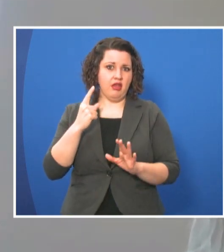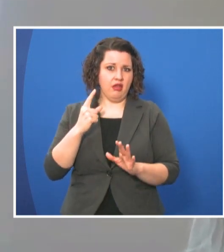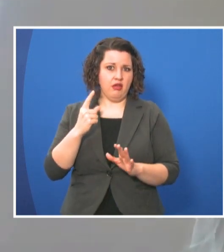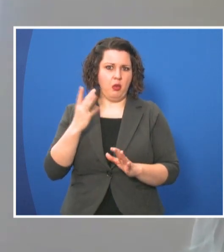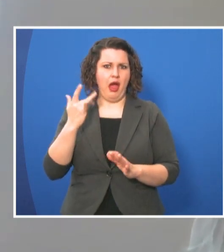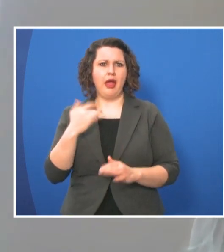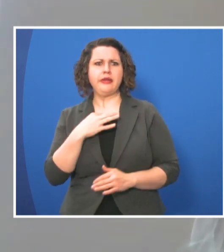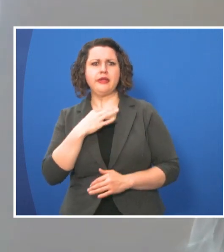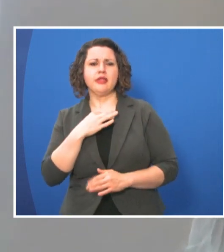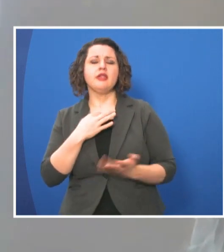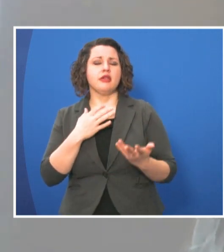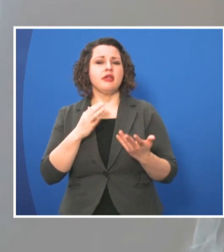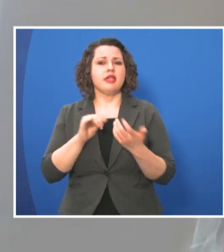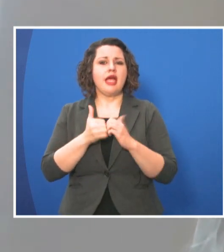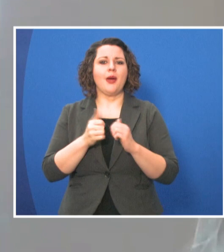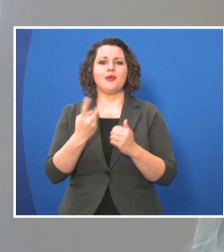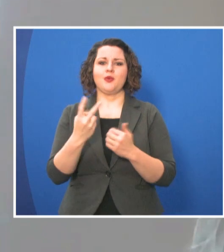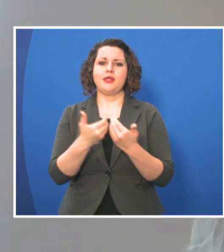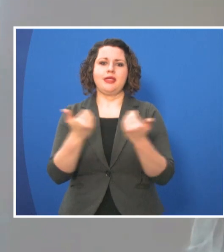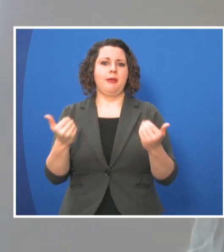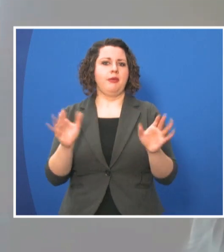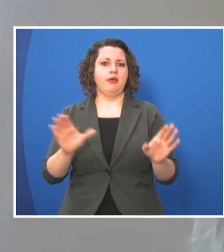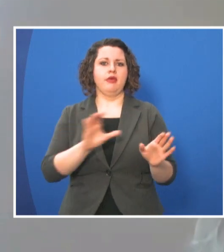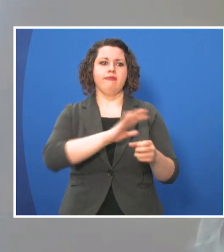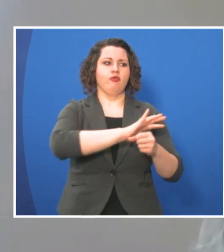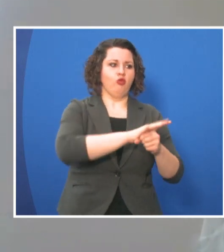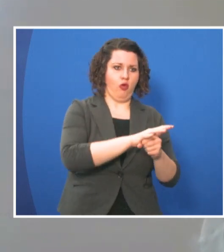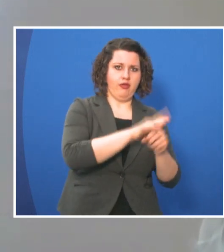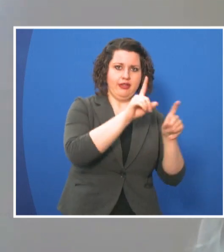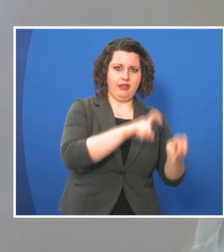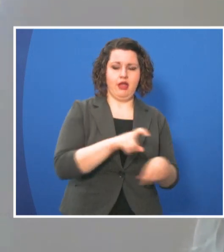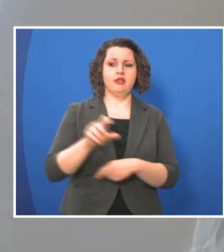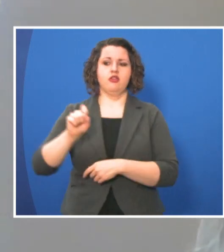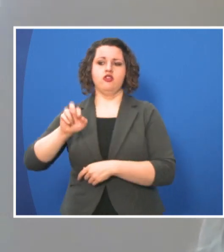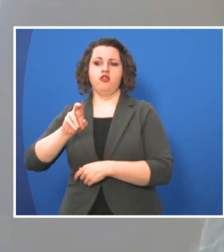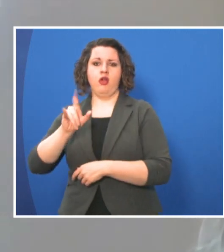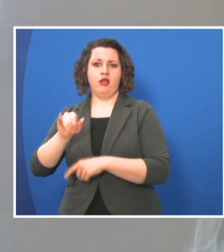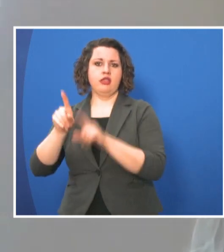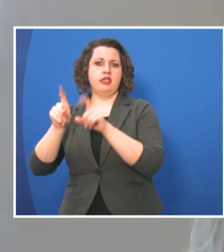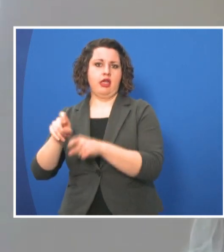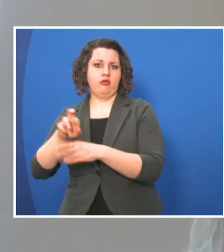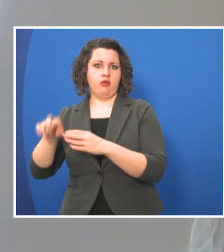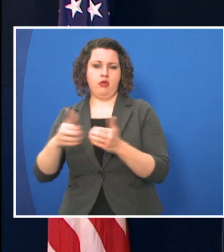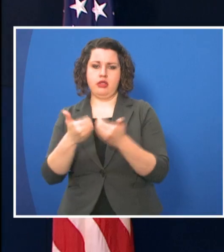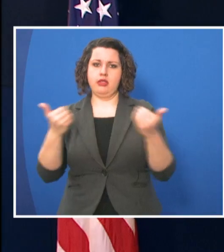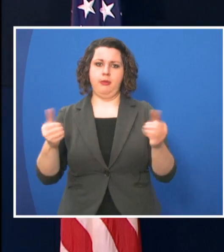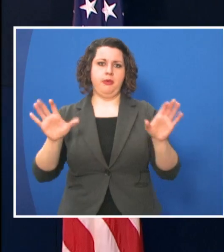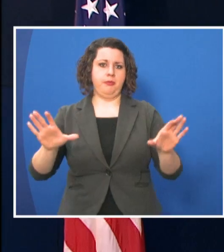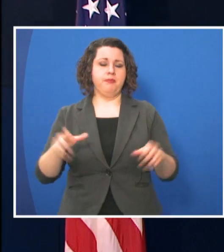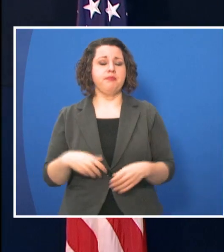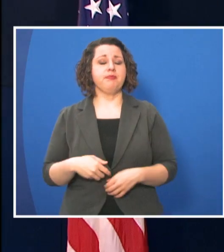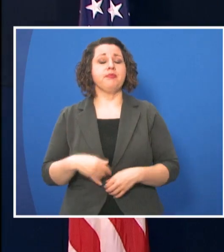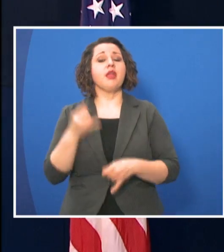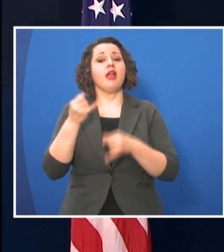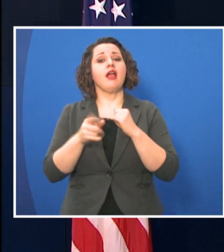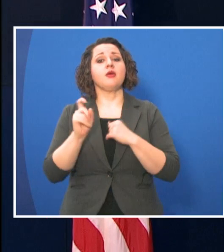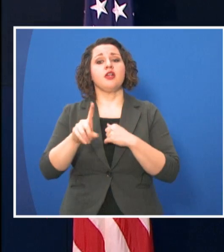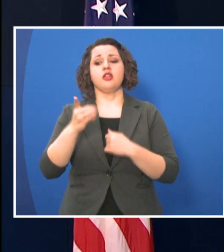to share them is as 2 separate, pages, 2 separate results. Last question, Des Moines Register.